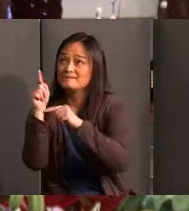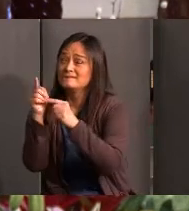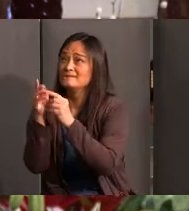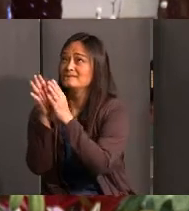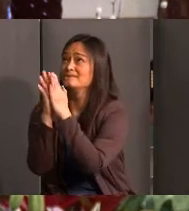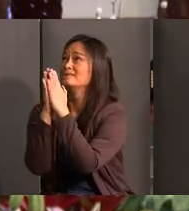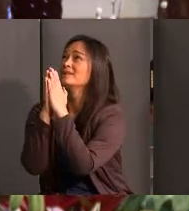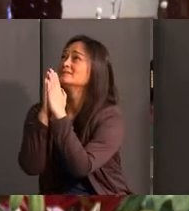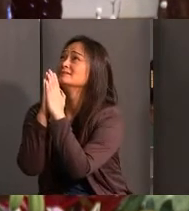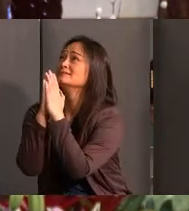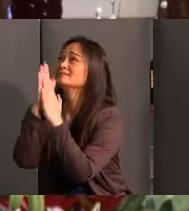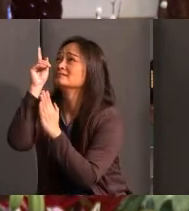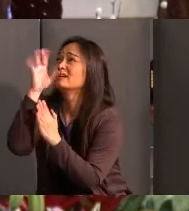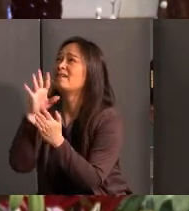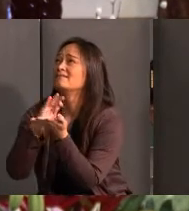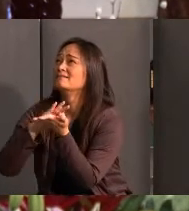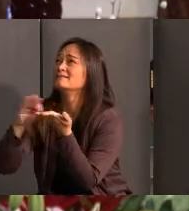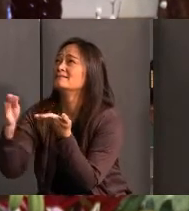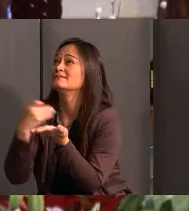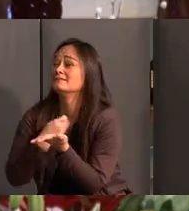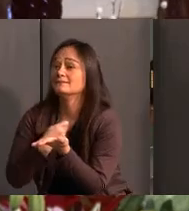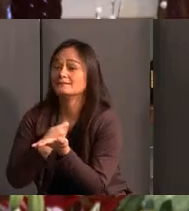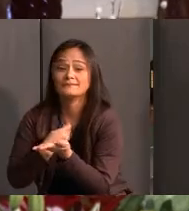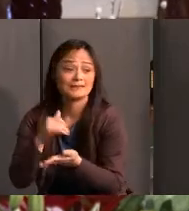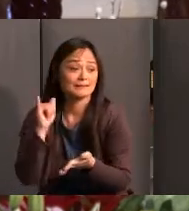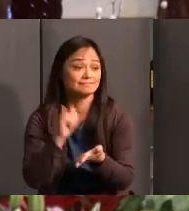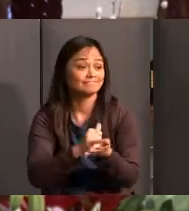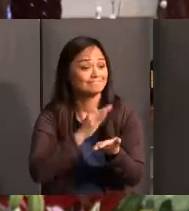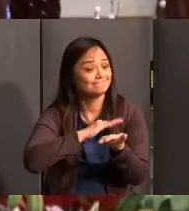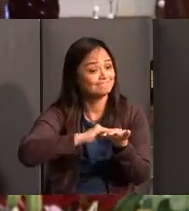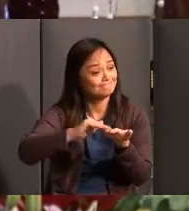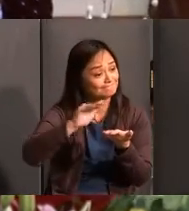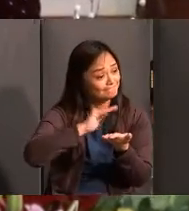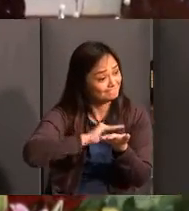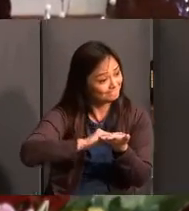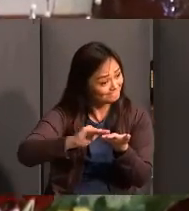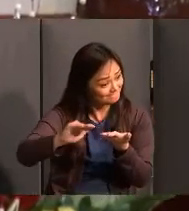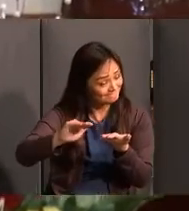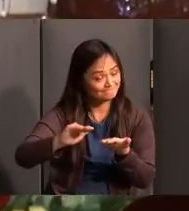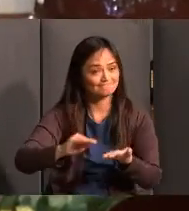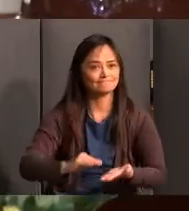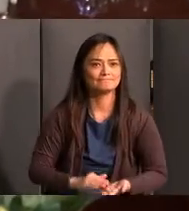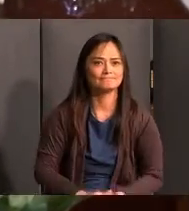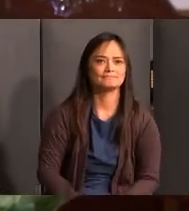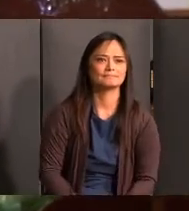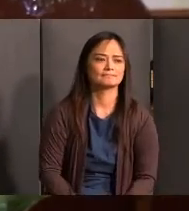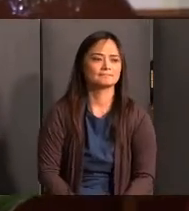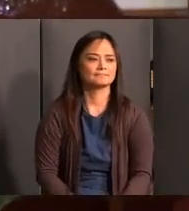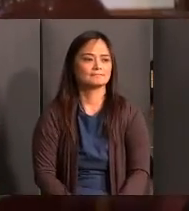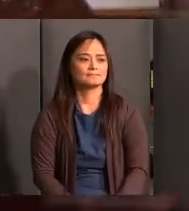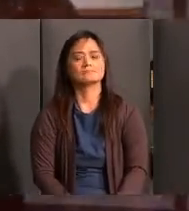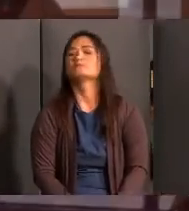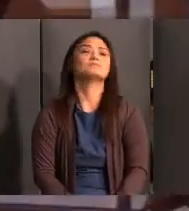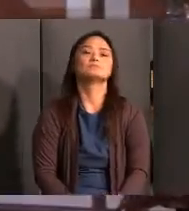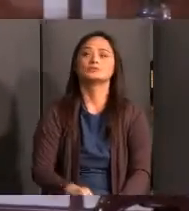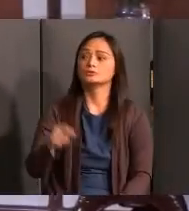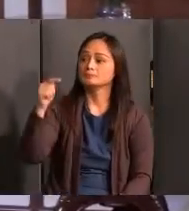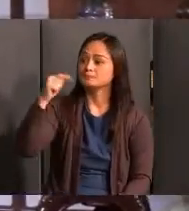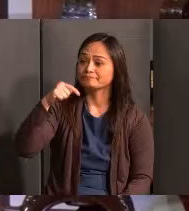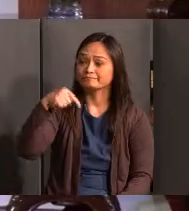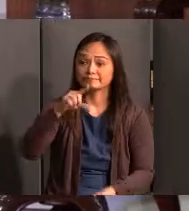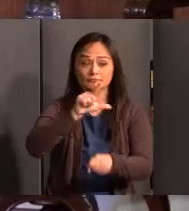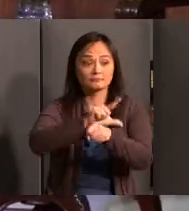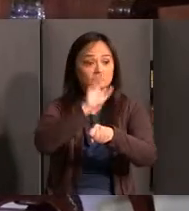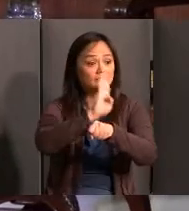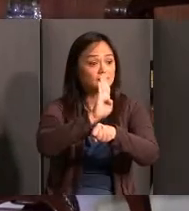Him. That is the cleansing thing. You understand? Kung kaya nga mga kapatid sa Lighthouse, every time